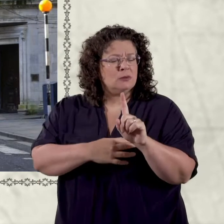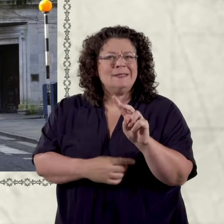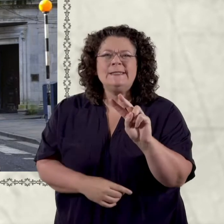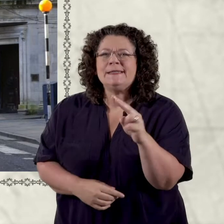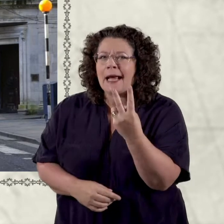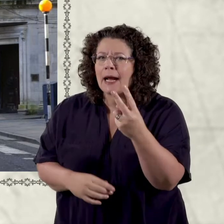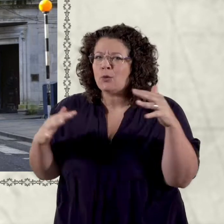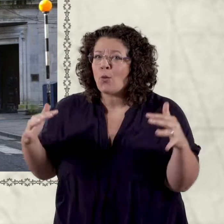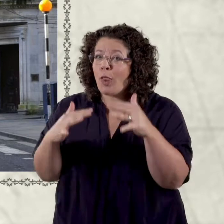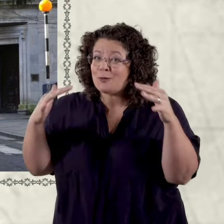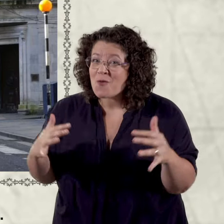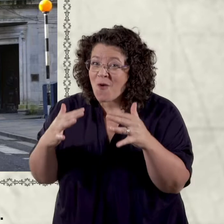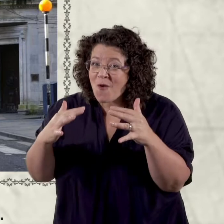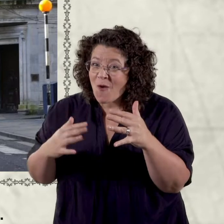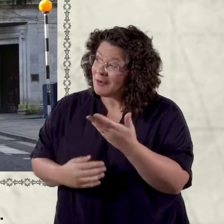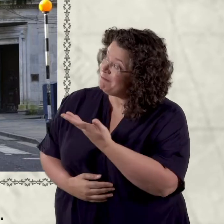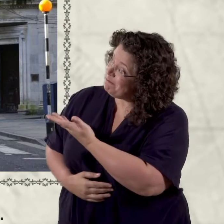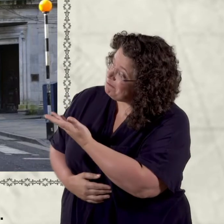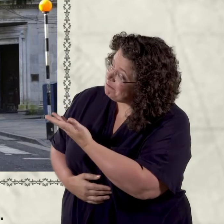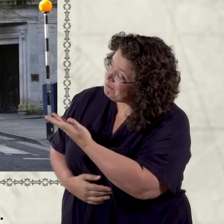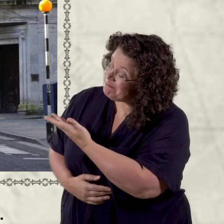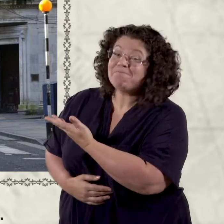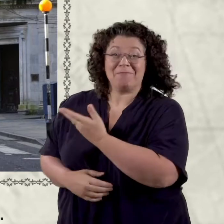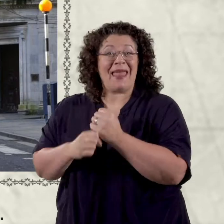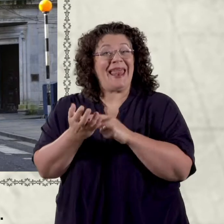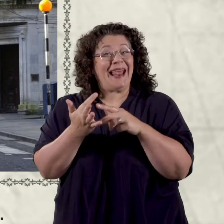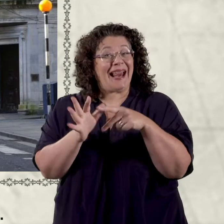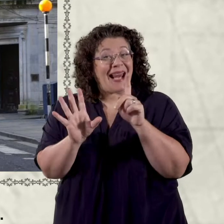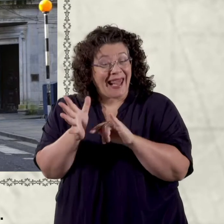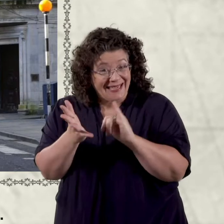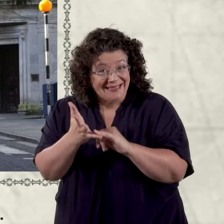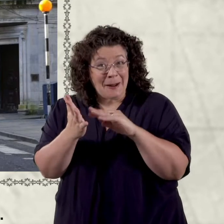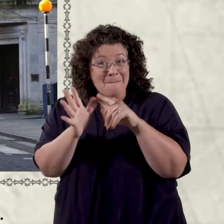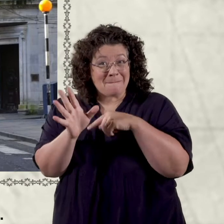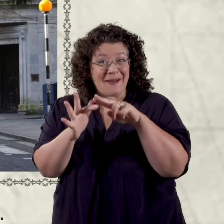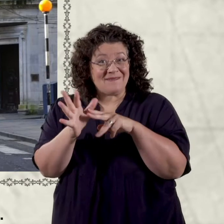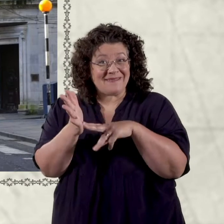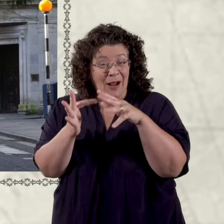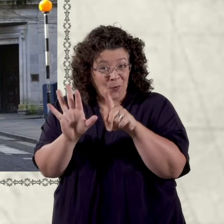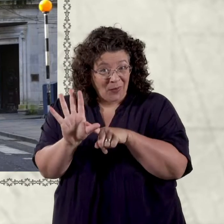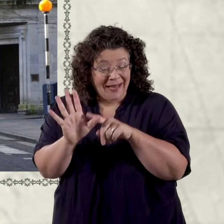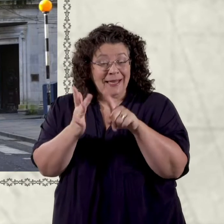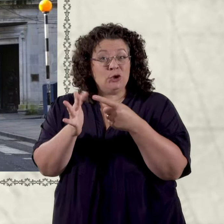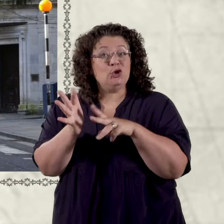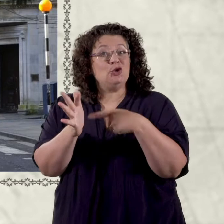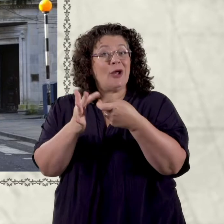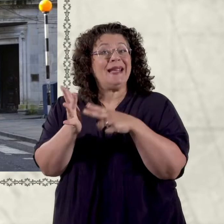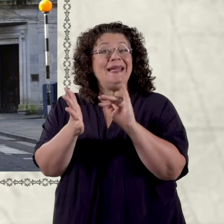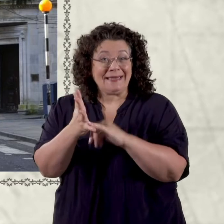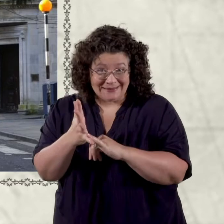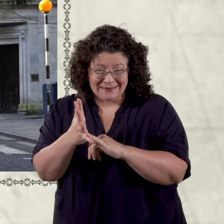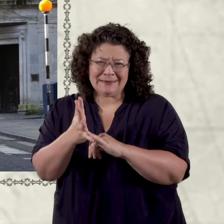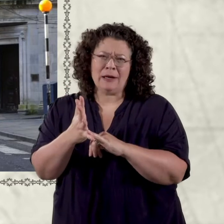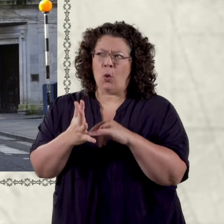War. Here she is, Glenys Myfanwy Jenkins. And my mamgy Glyn used to